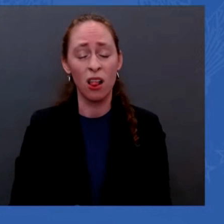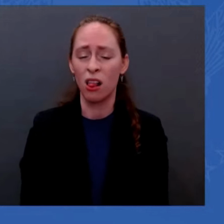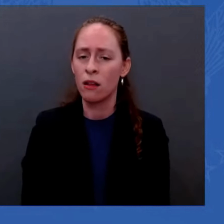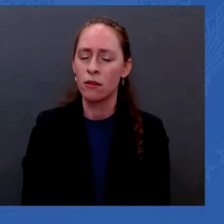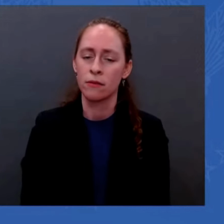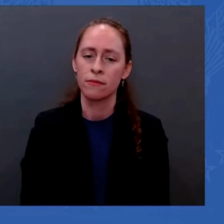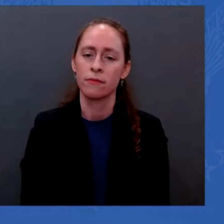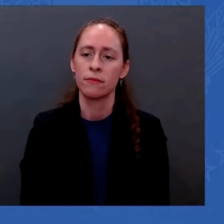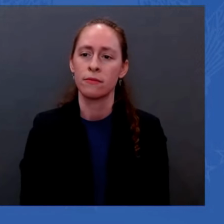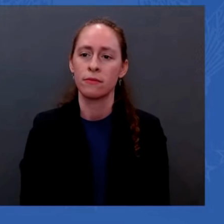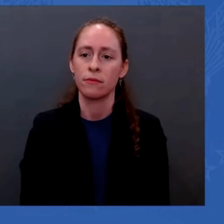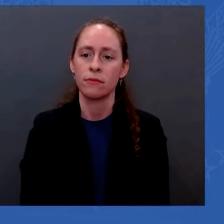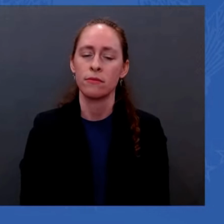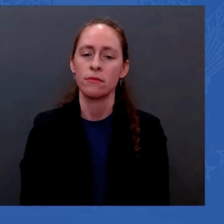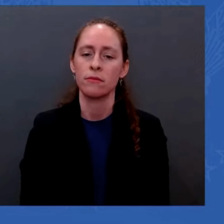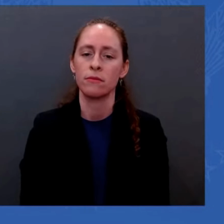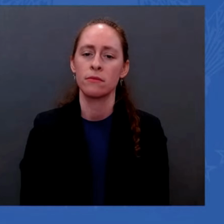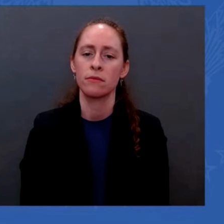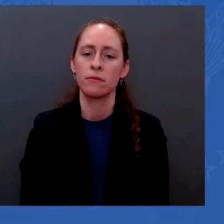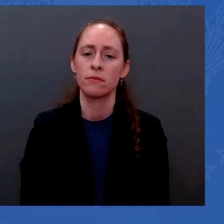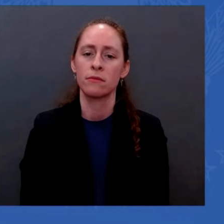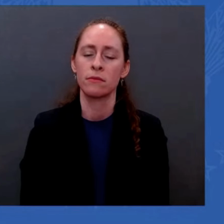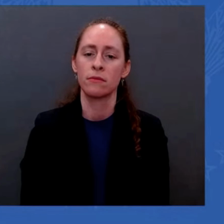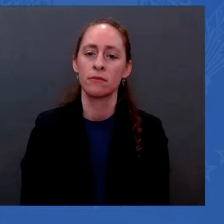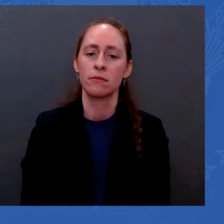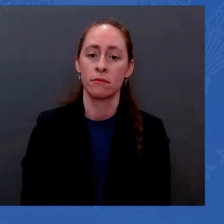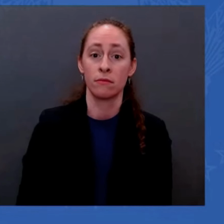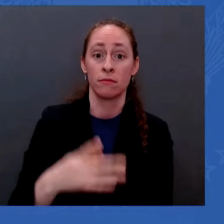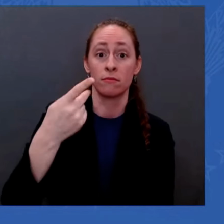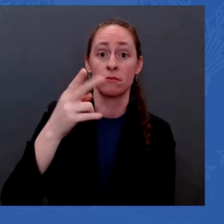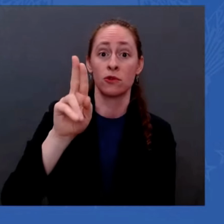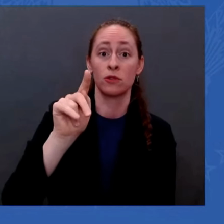reaction to that, sir? Thank you. Well,